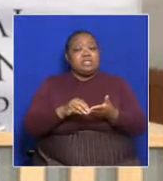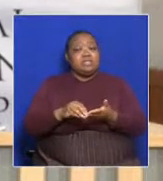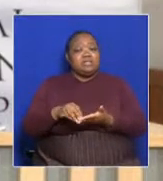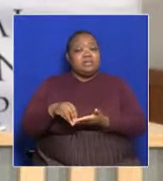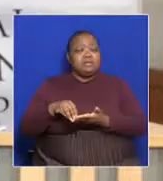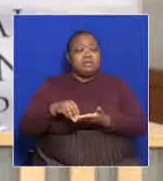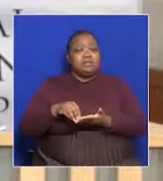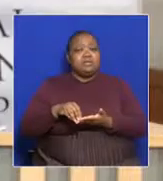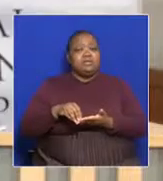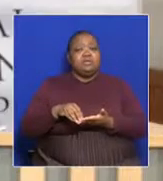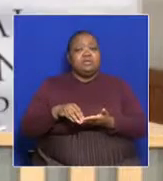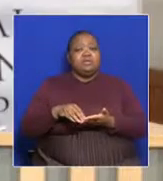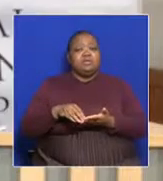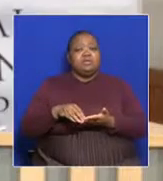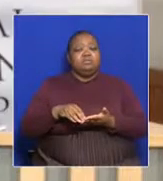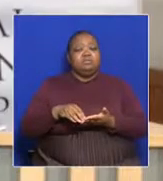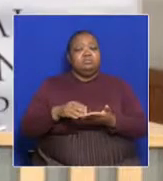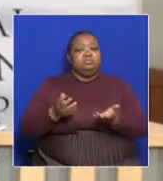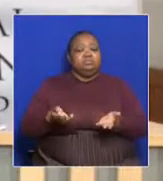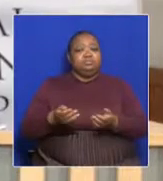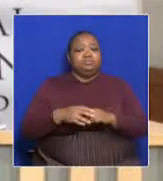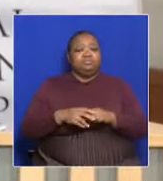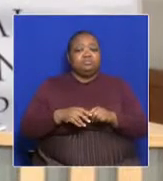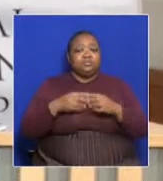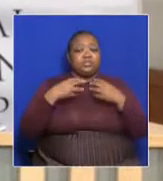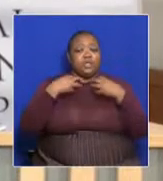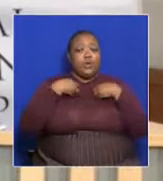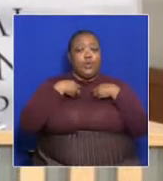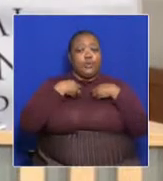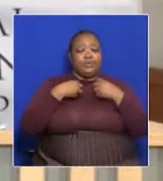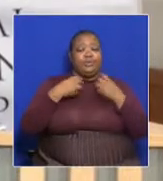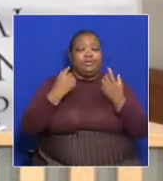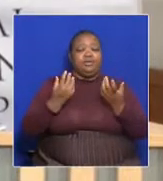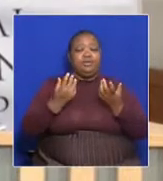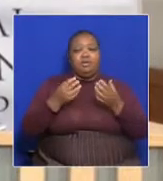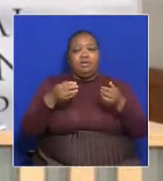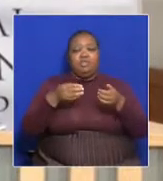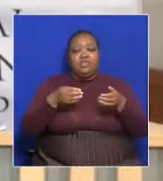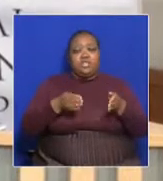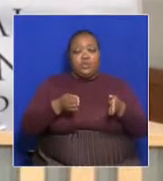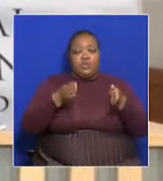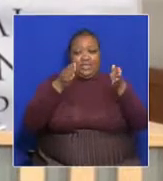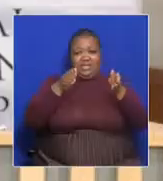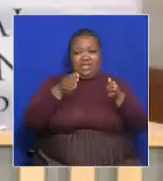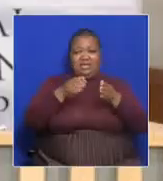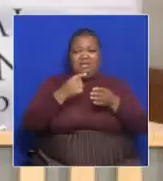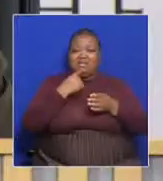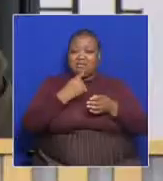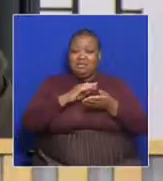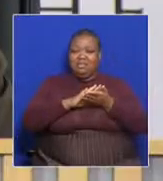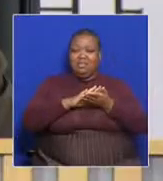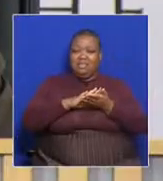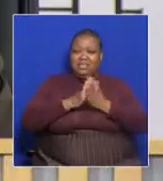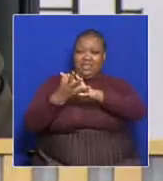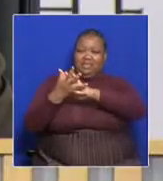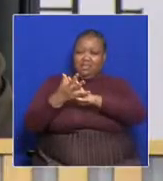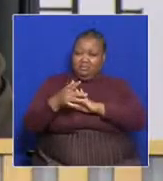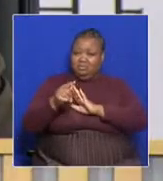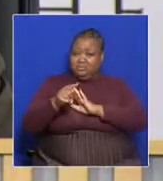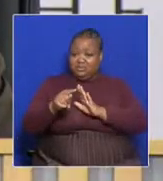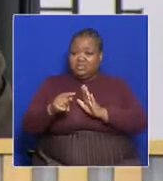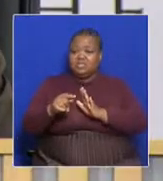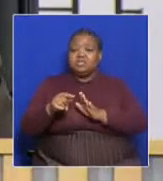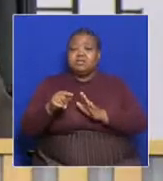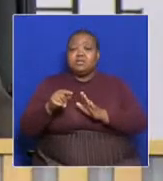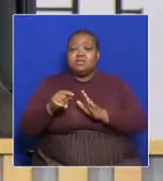civilly by the owner of the container claiming damages. Do you appreciate the value of the LCRC report? Yes, I do,